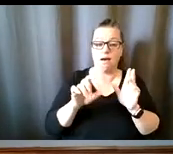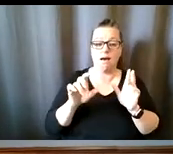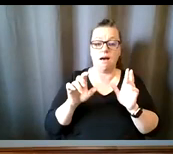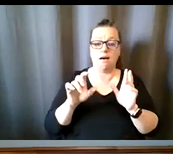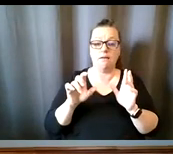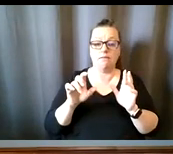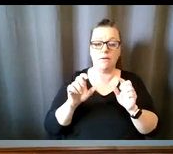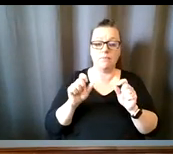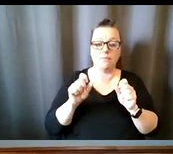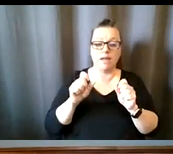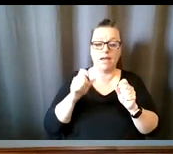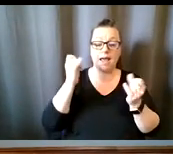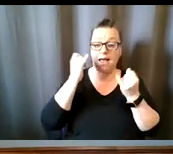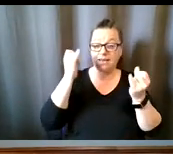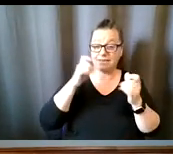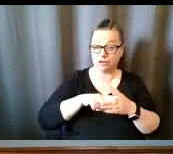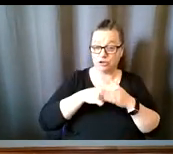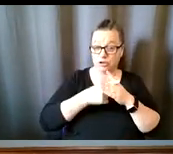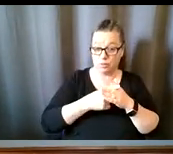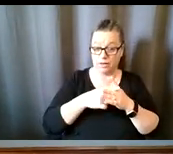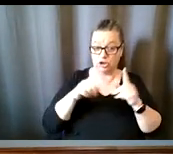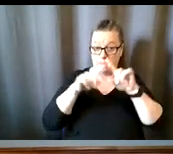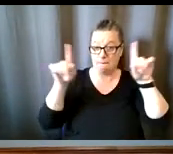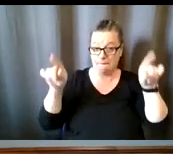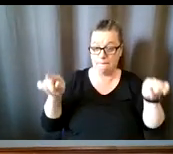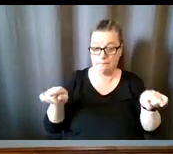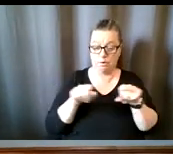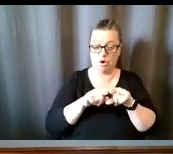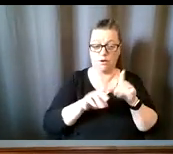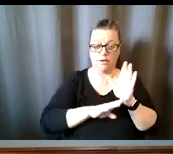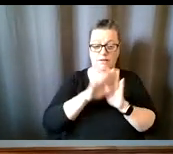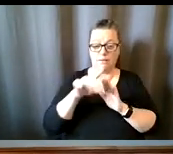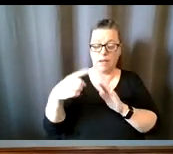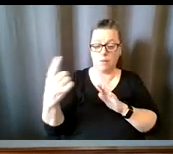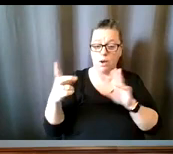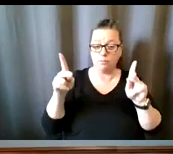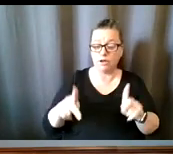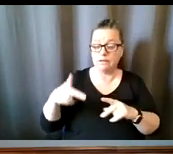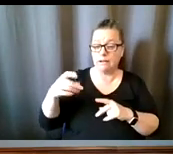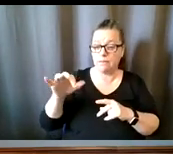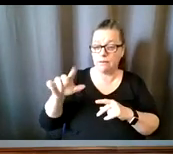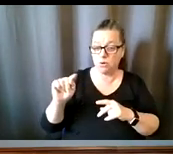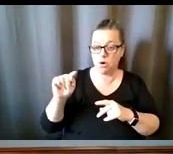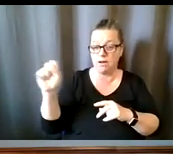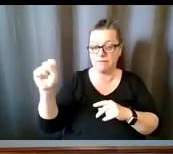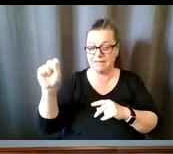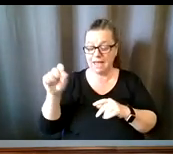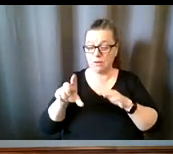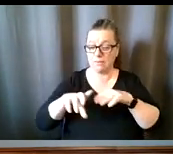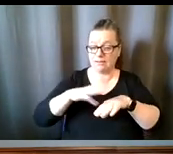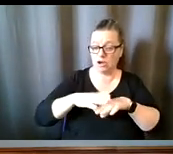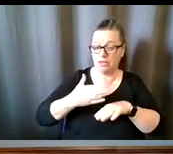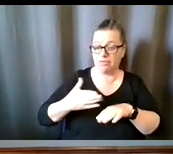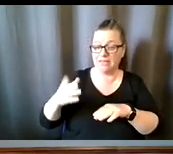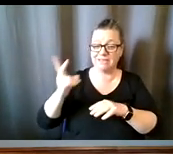idea generation board. And this is something that was developed by one of the people at the Port of Seattle, based off of some things that they had seen